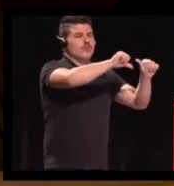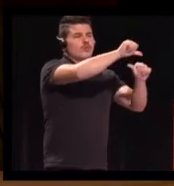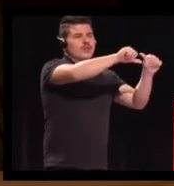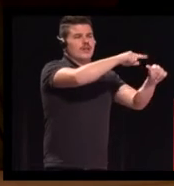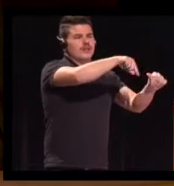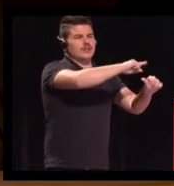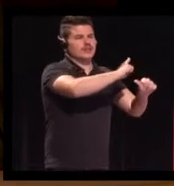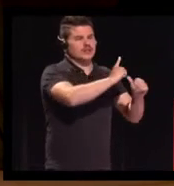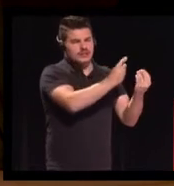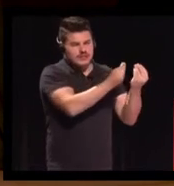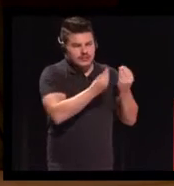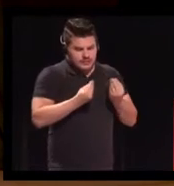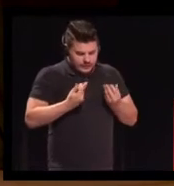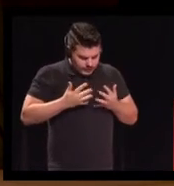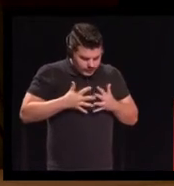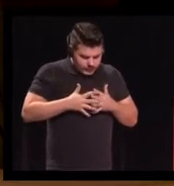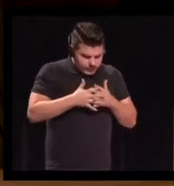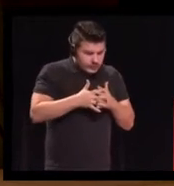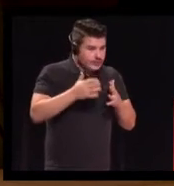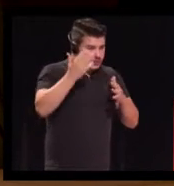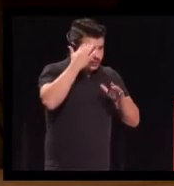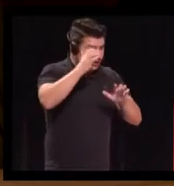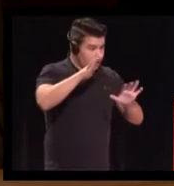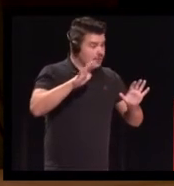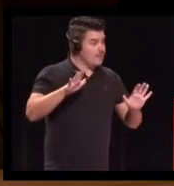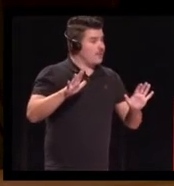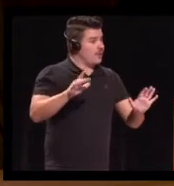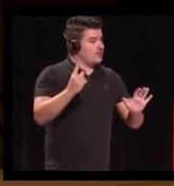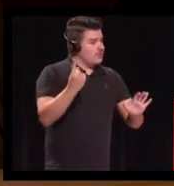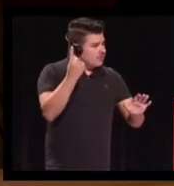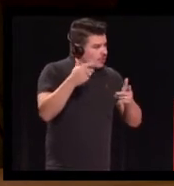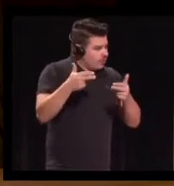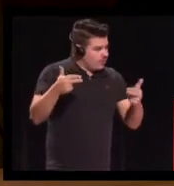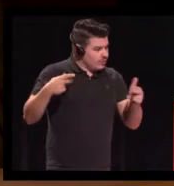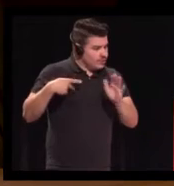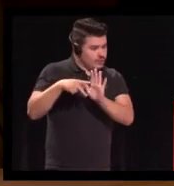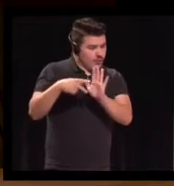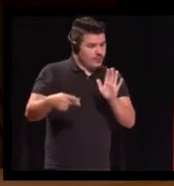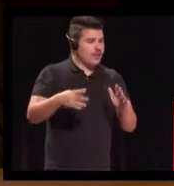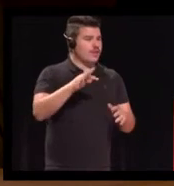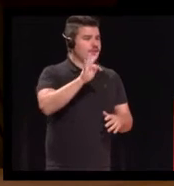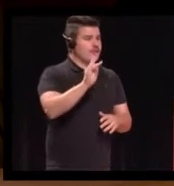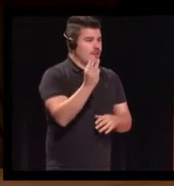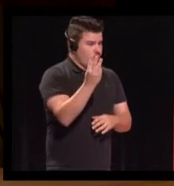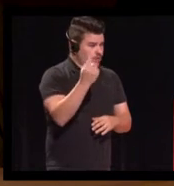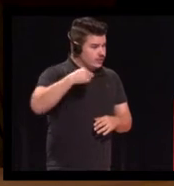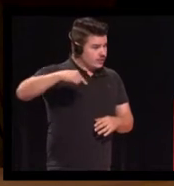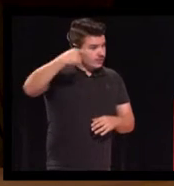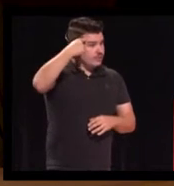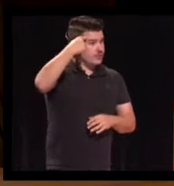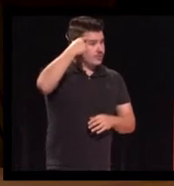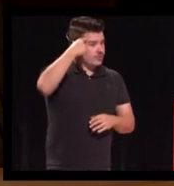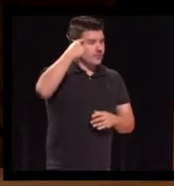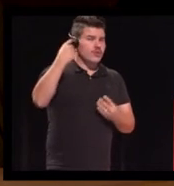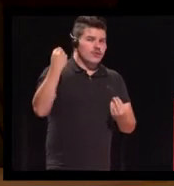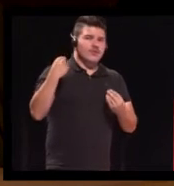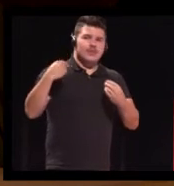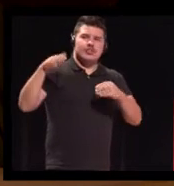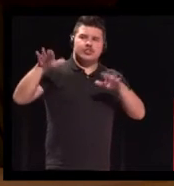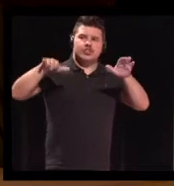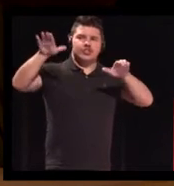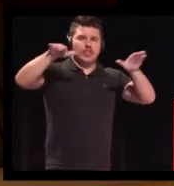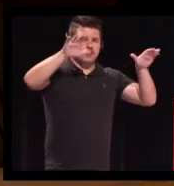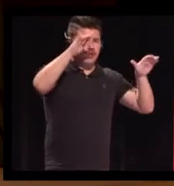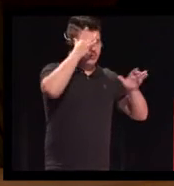And so one thing at ThoughtWorks that we think is that by bringing artists and engineers together, that's a way